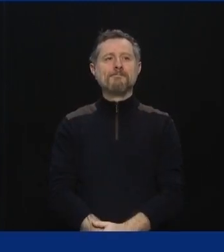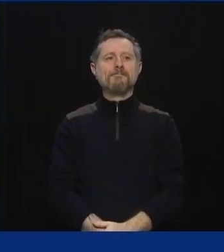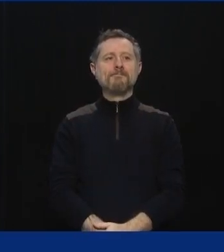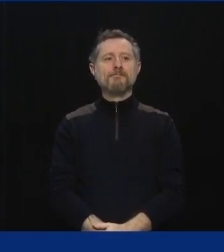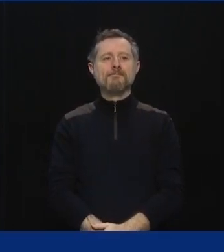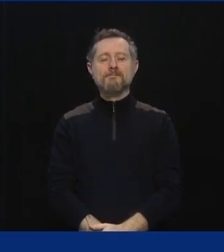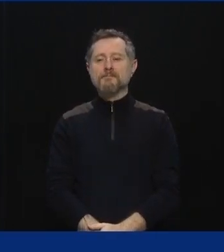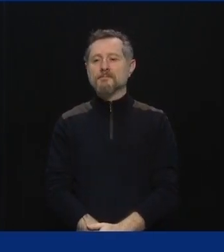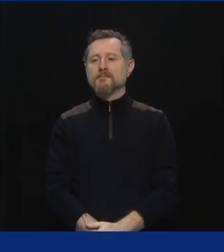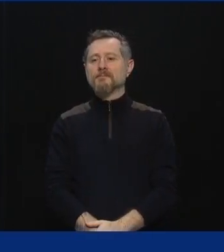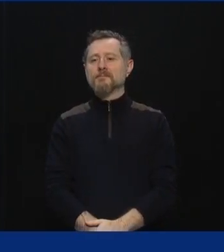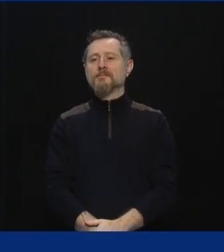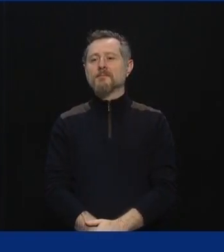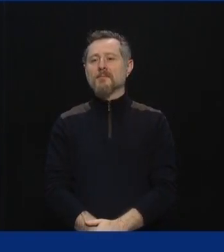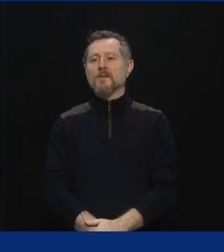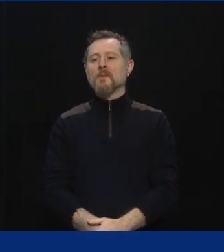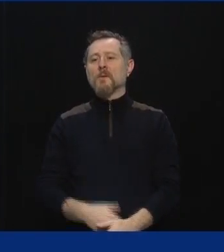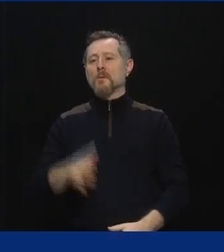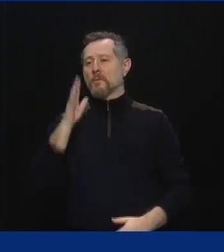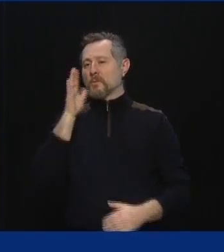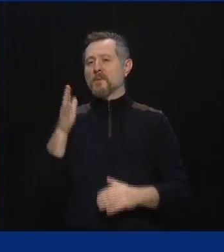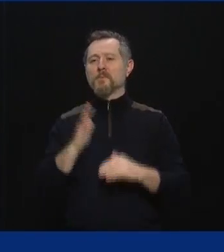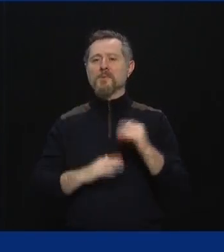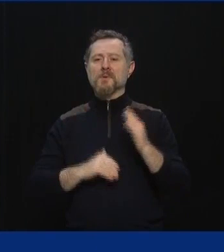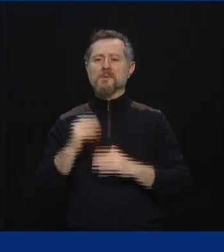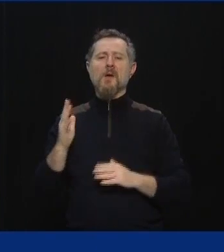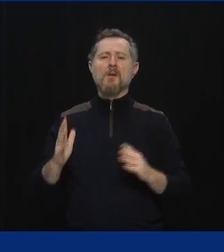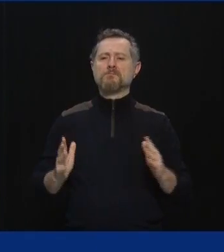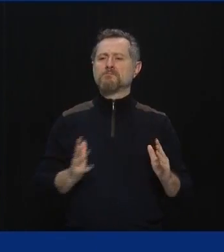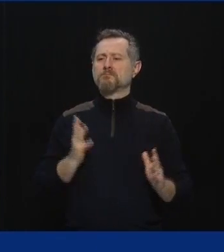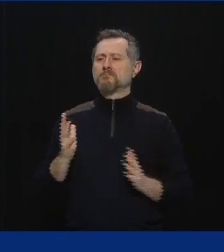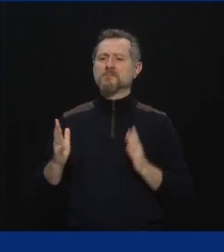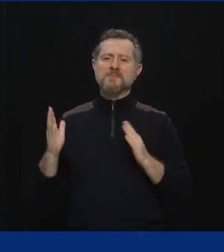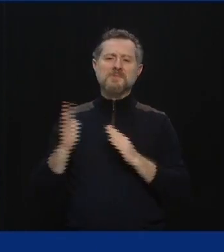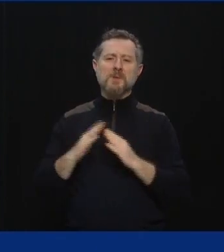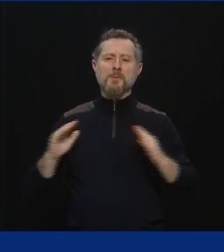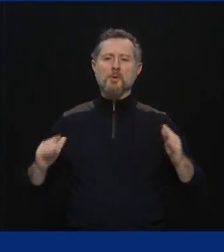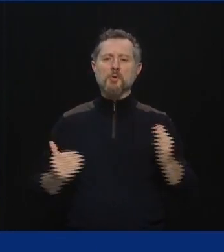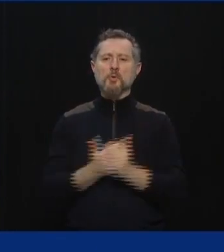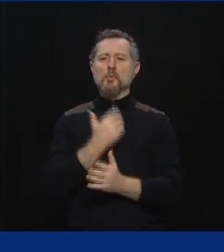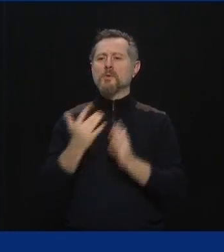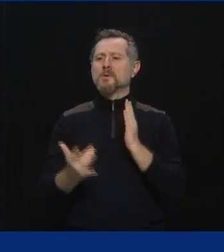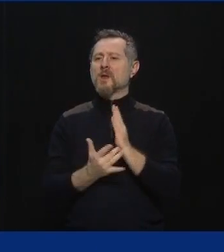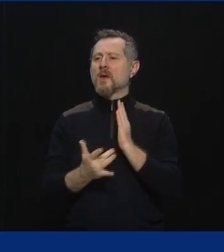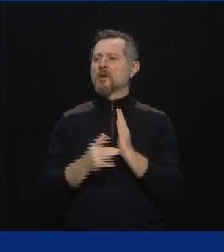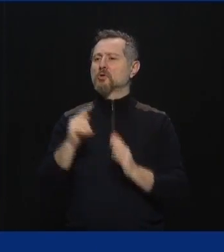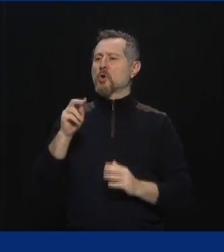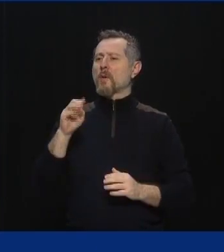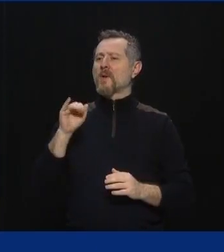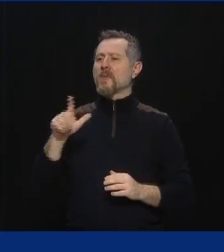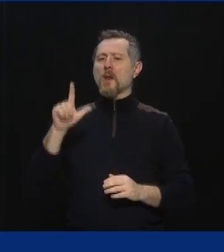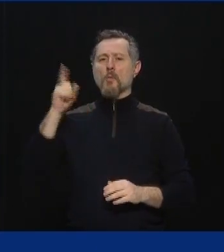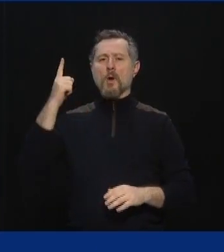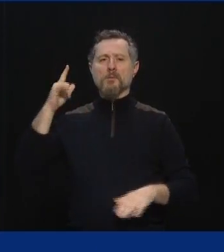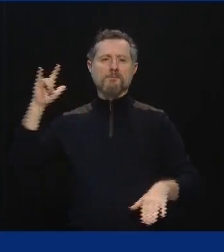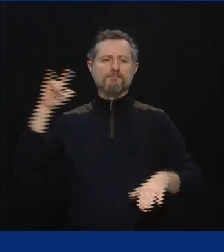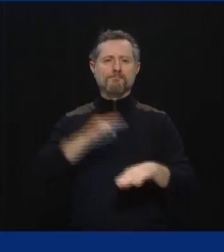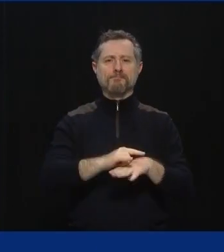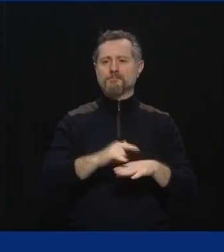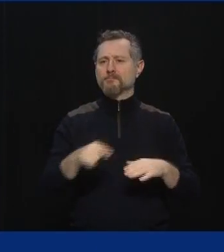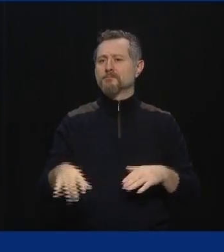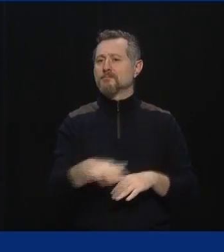And we are going to be building a state-of-the-art Terminal 1, and this is a very big deal. And how does this happen? When I